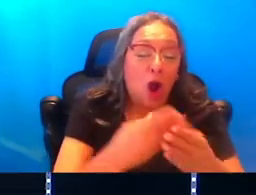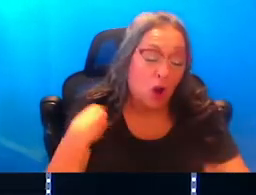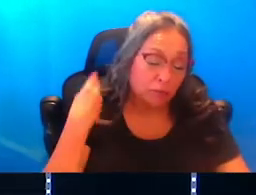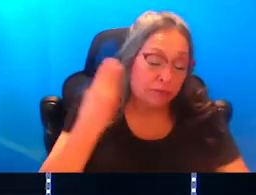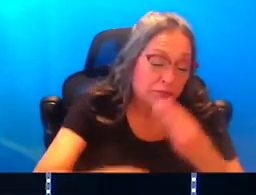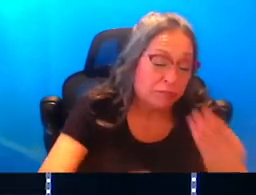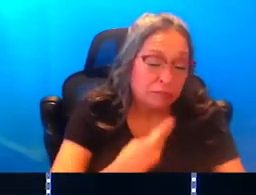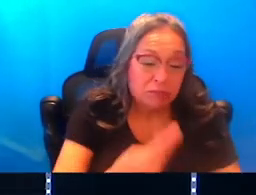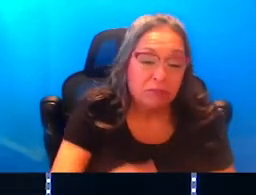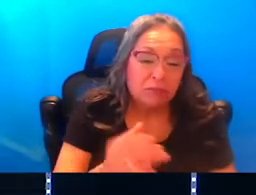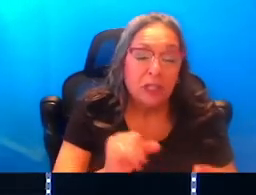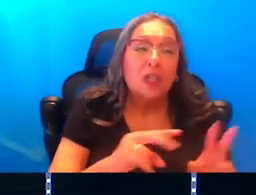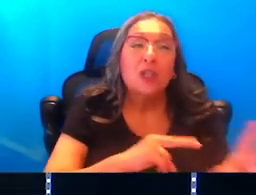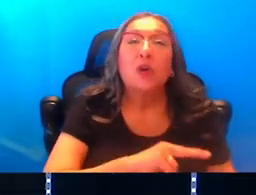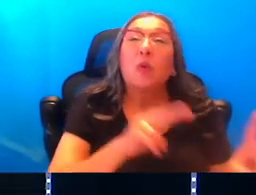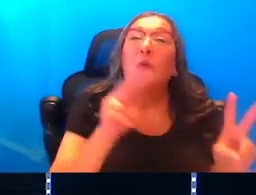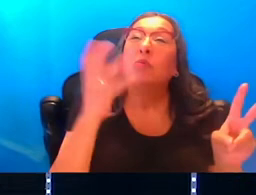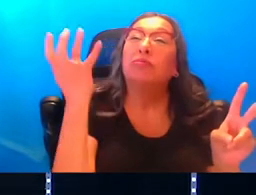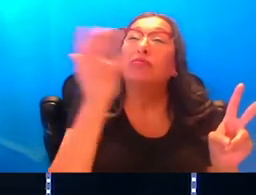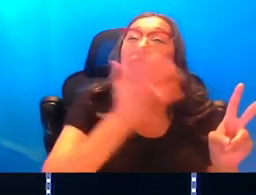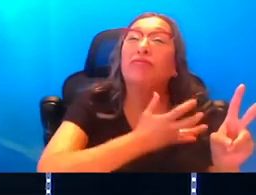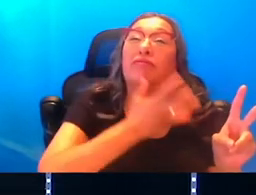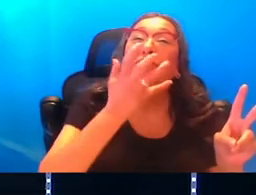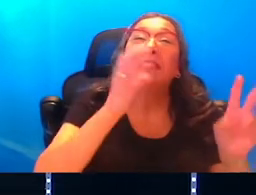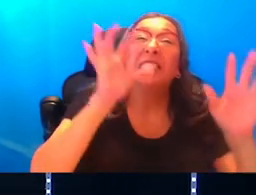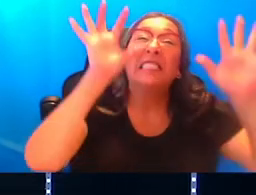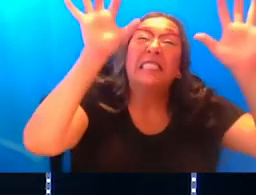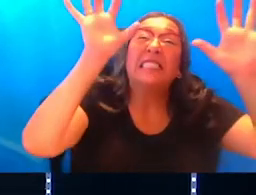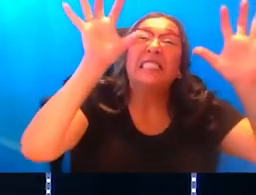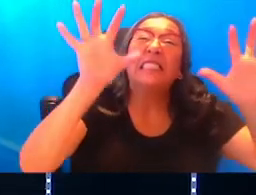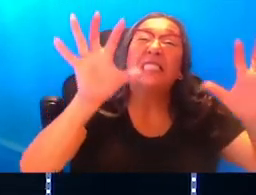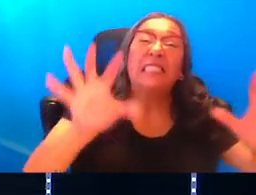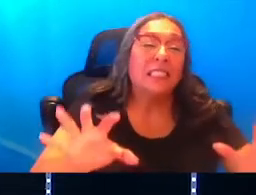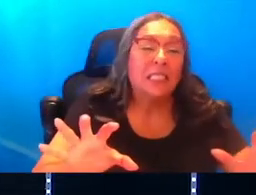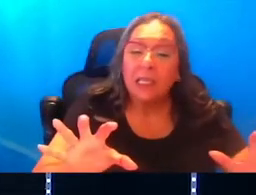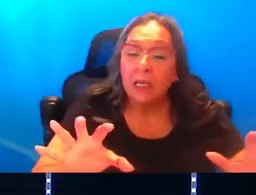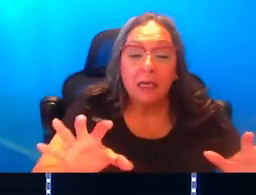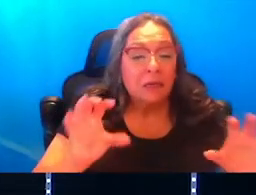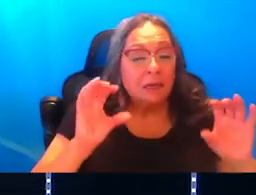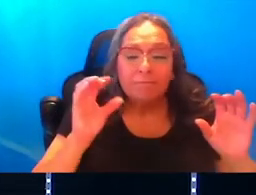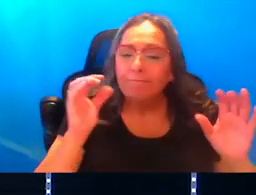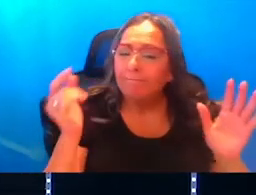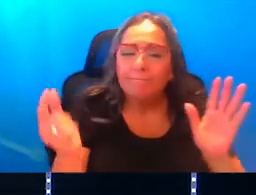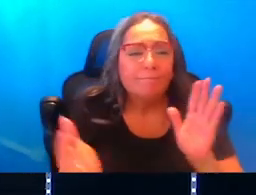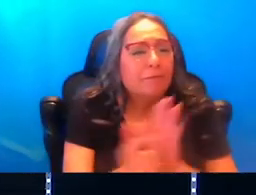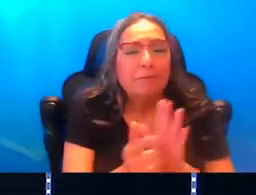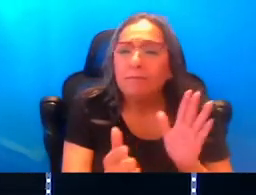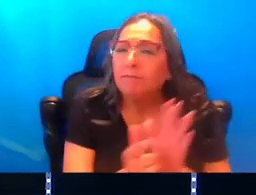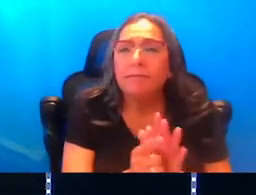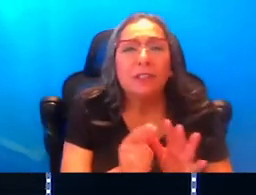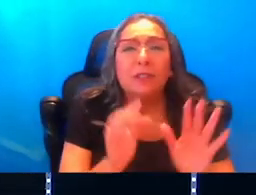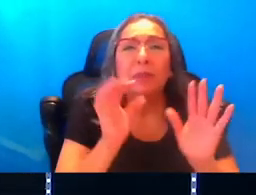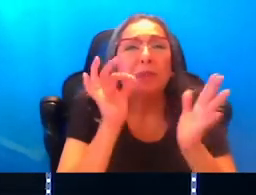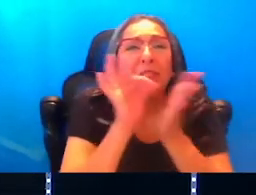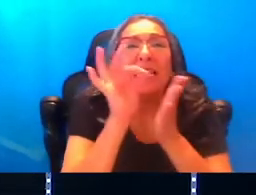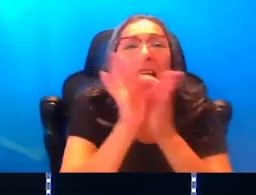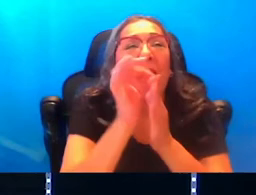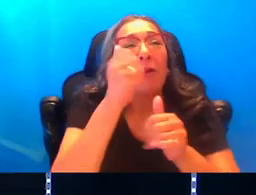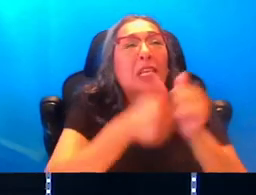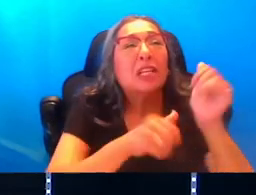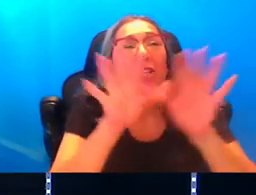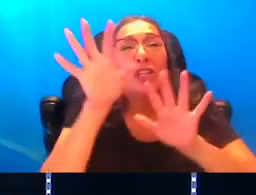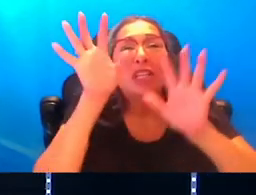the wilderness and you look up in the middle of the night and there's so many stars, there's no possible way you could count them. That's the experience that Abraham